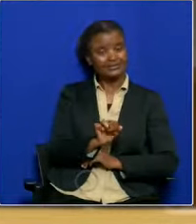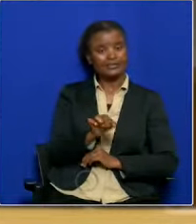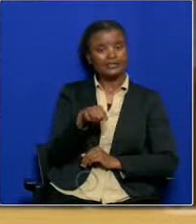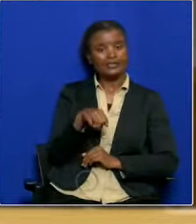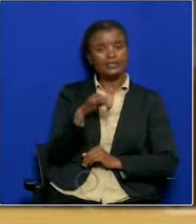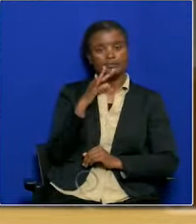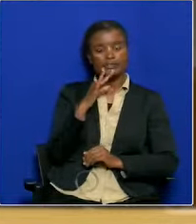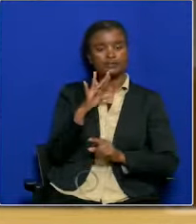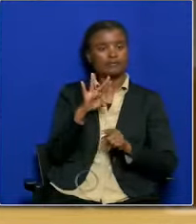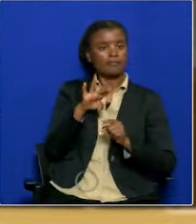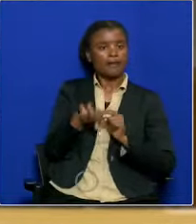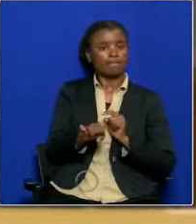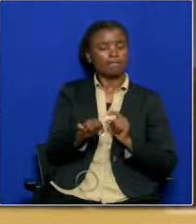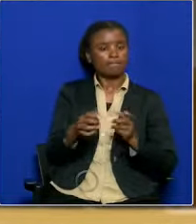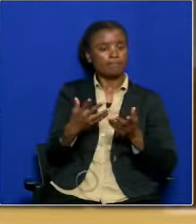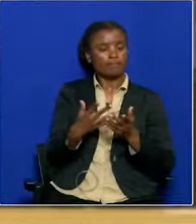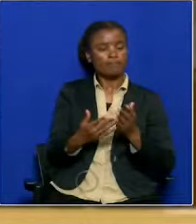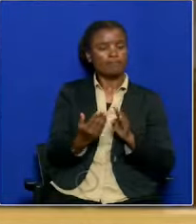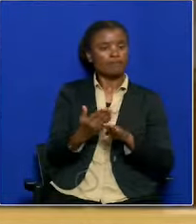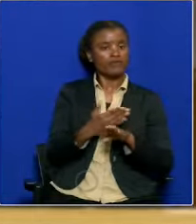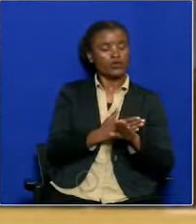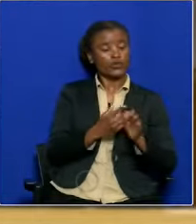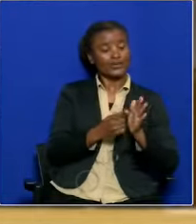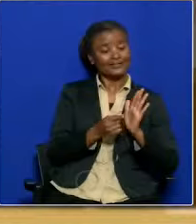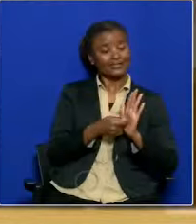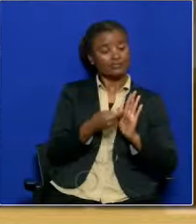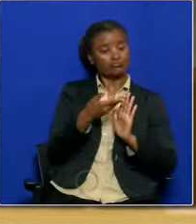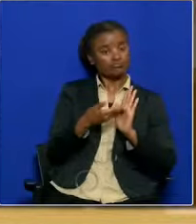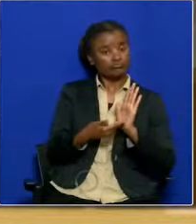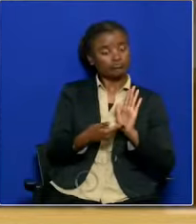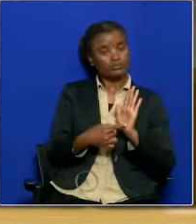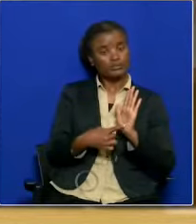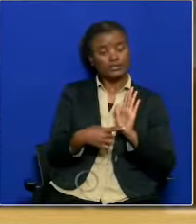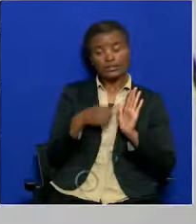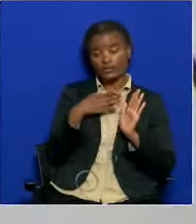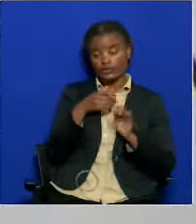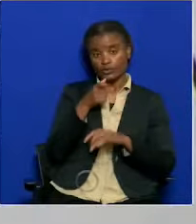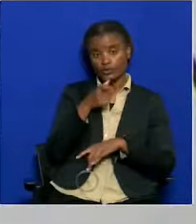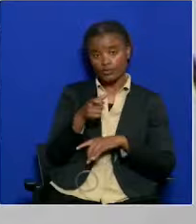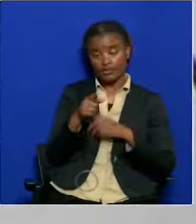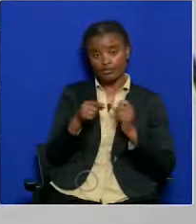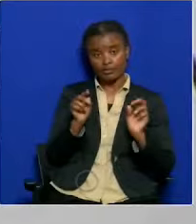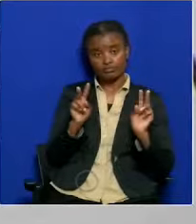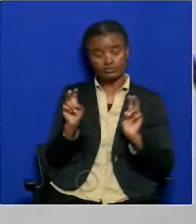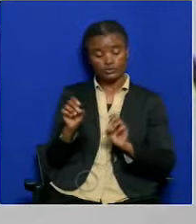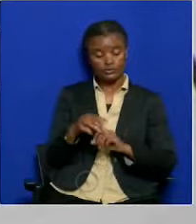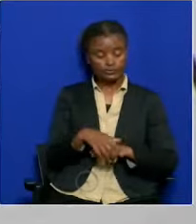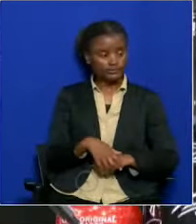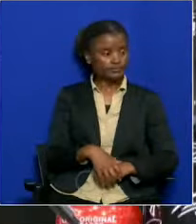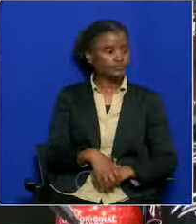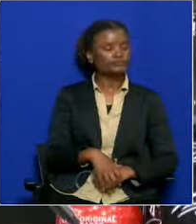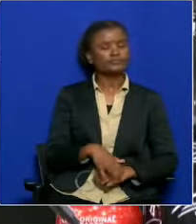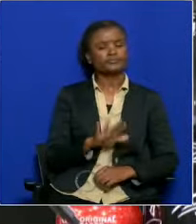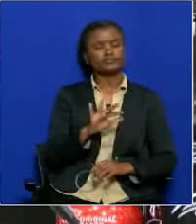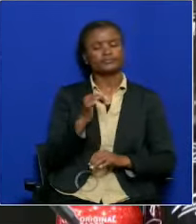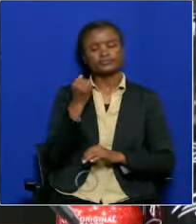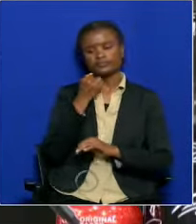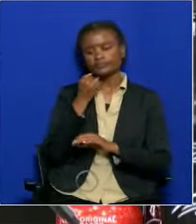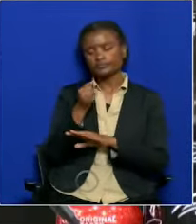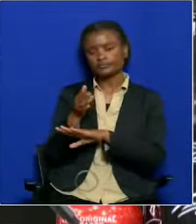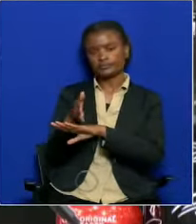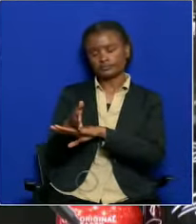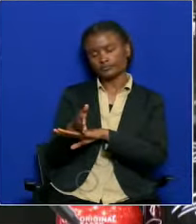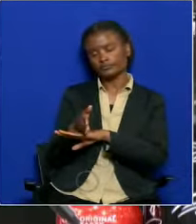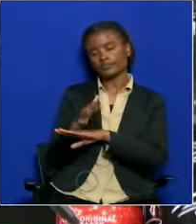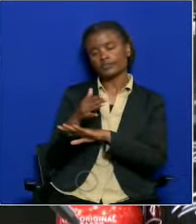these dates that I have listed here. Do you want to comment to that? Yeah. General, before you comment, Commissioner Baloyi, just because it